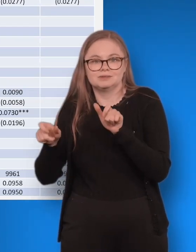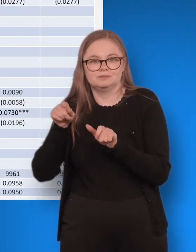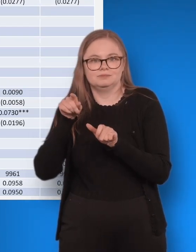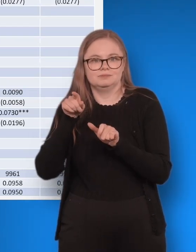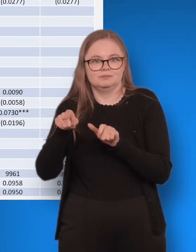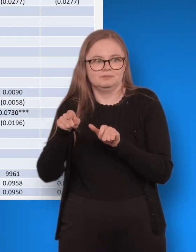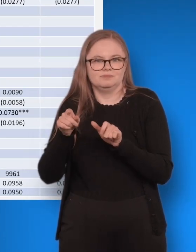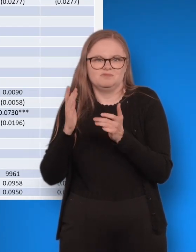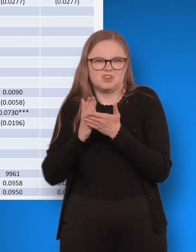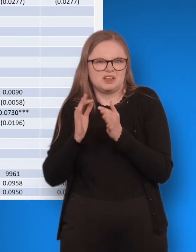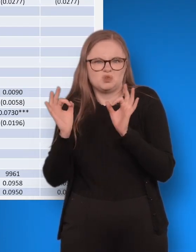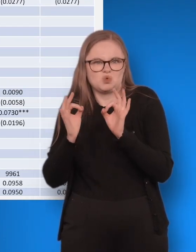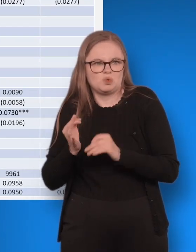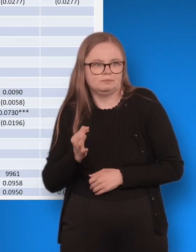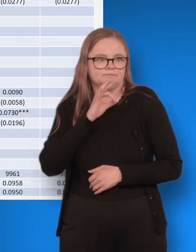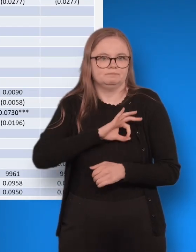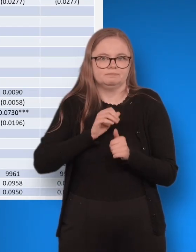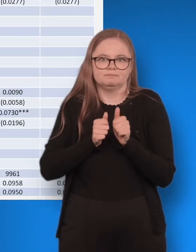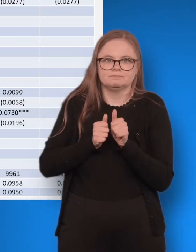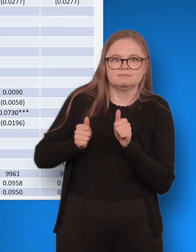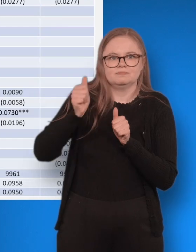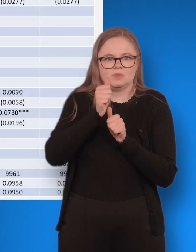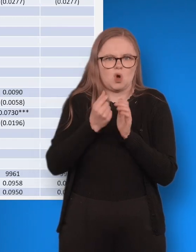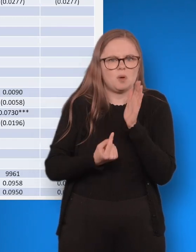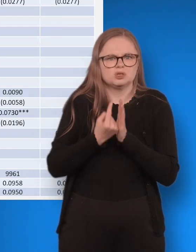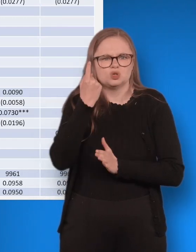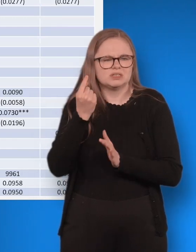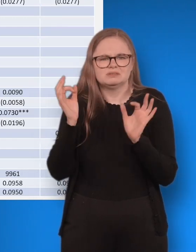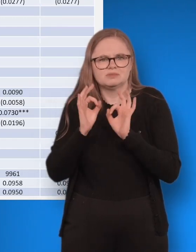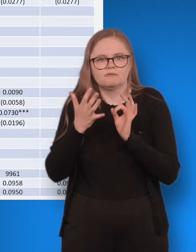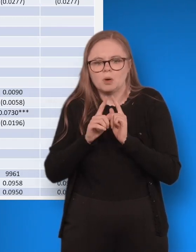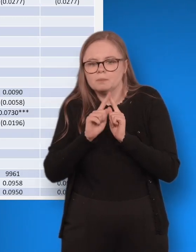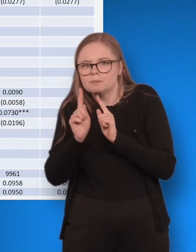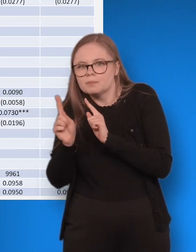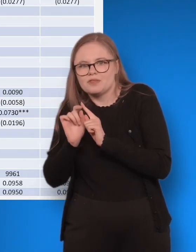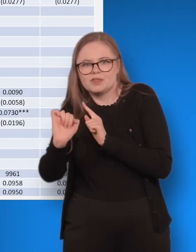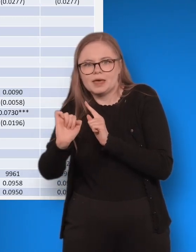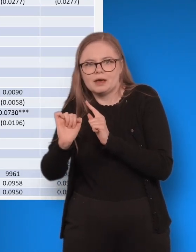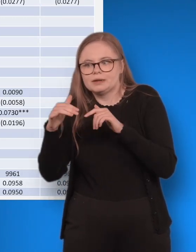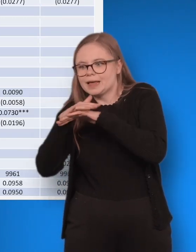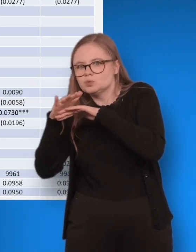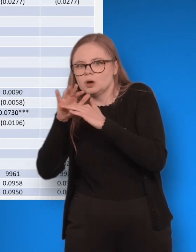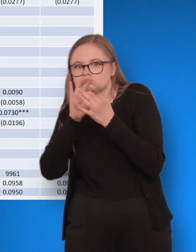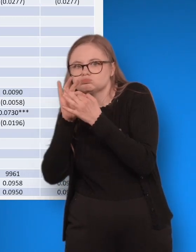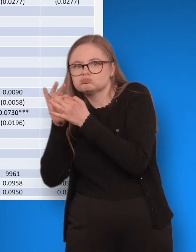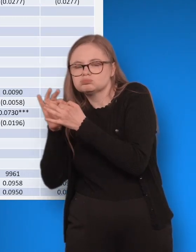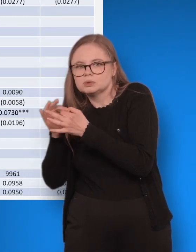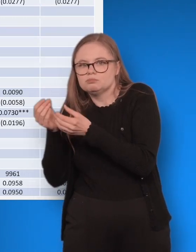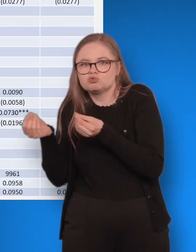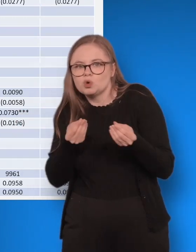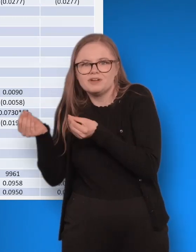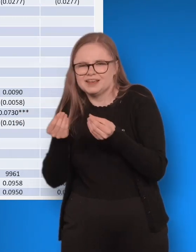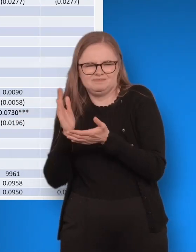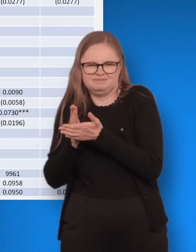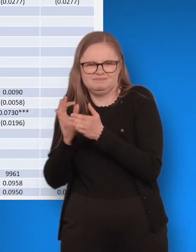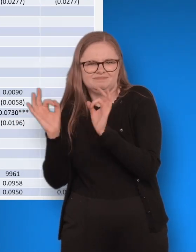gain any advantage or opportunity from their betweenness centrality and their brokering positions, essentially,